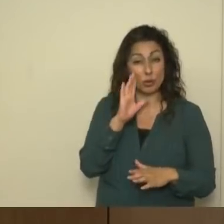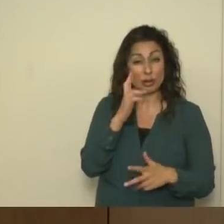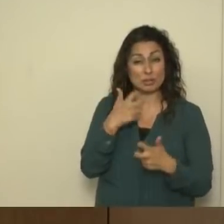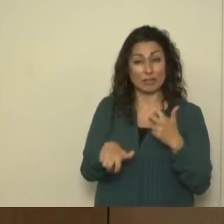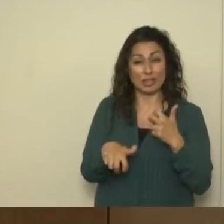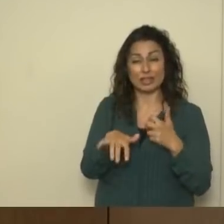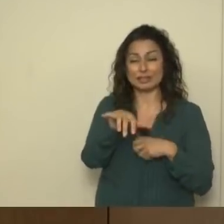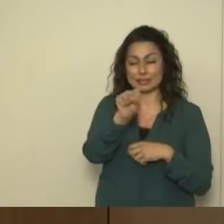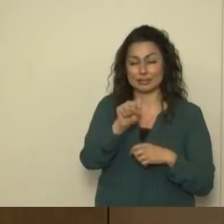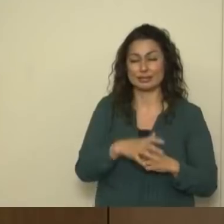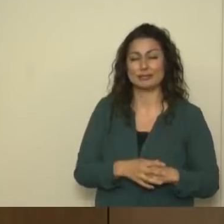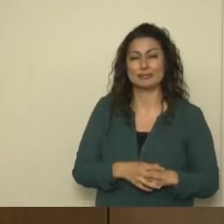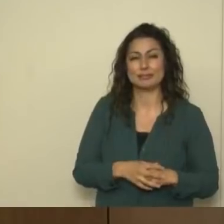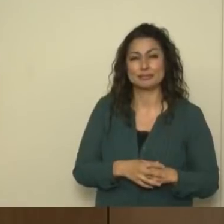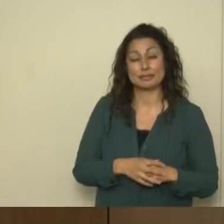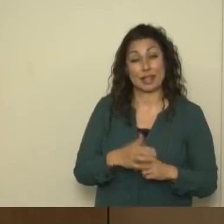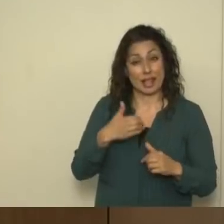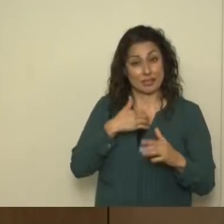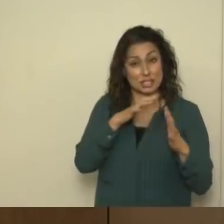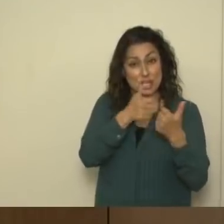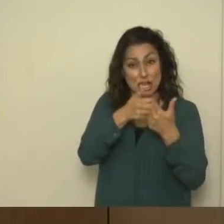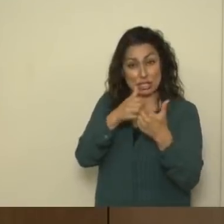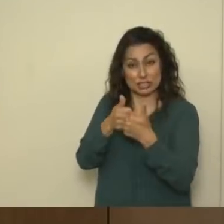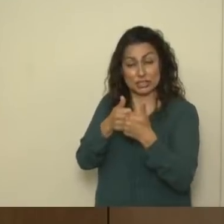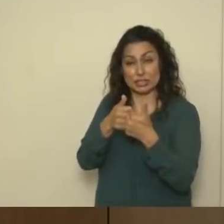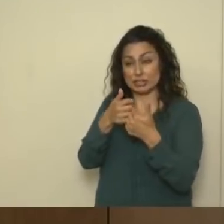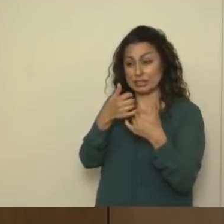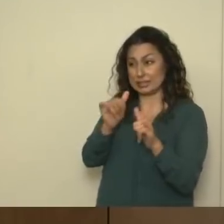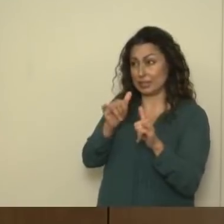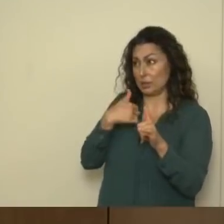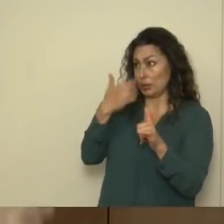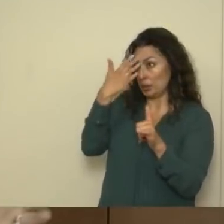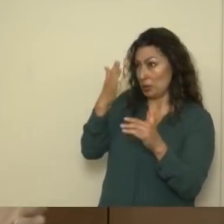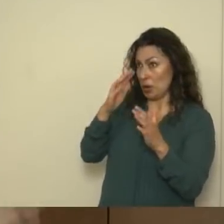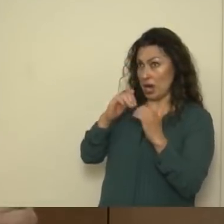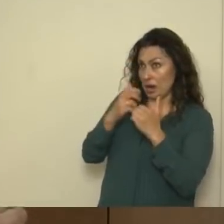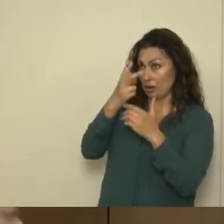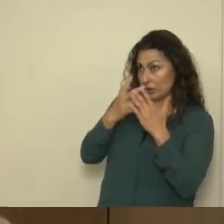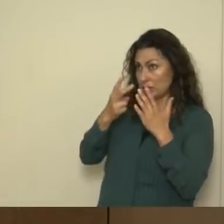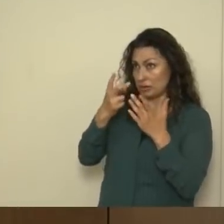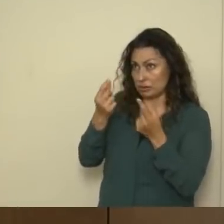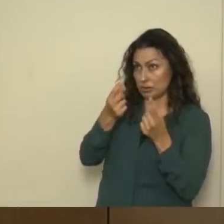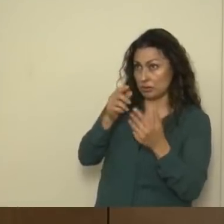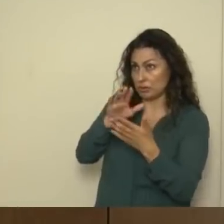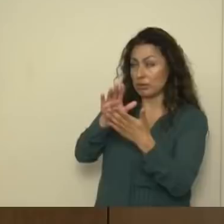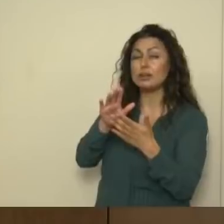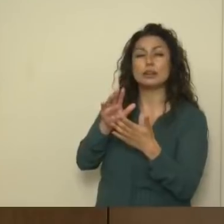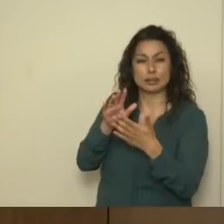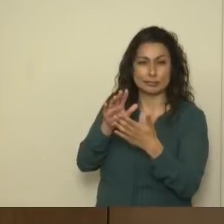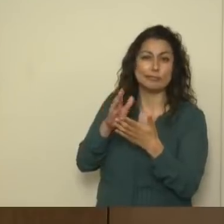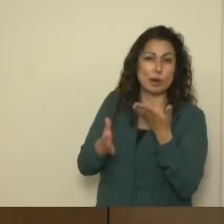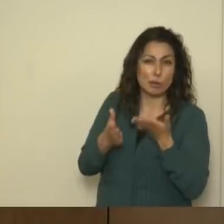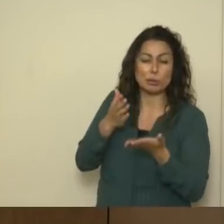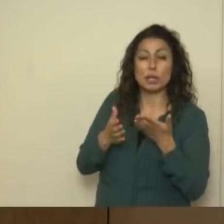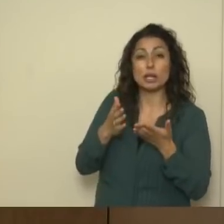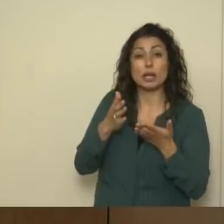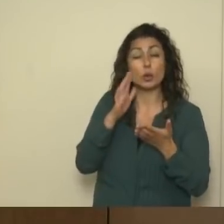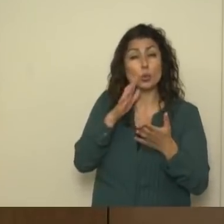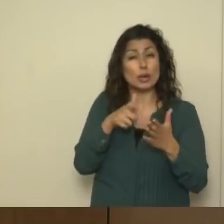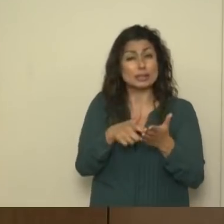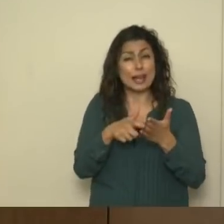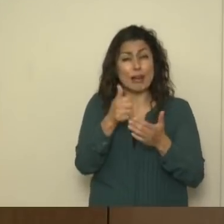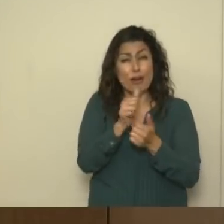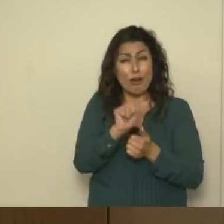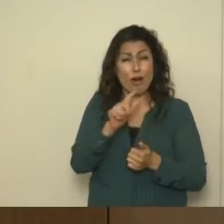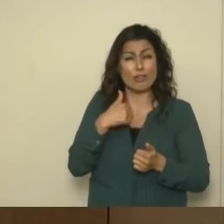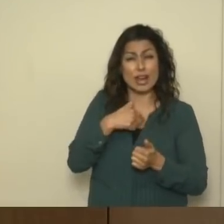hard? Yes. Are there challenges that yet unforeseen? Probably. Is it going to take all of us to really